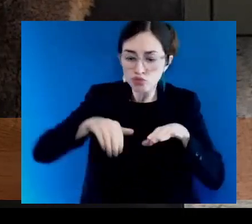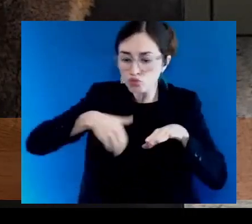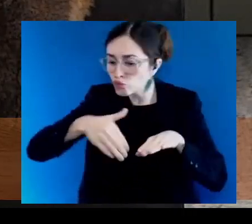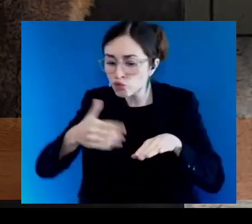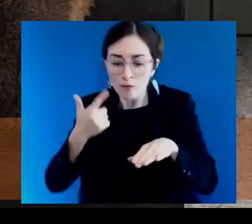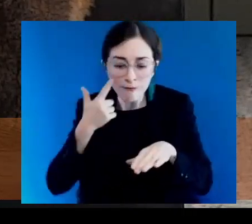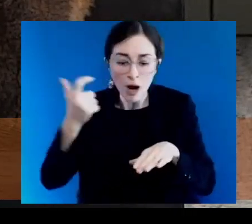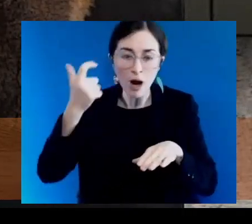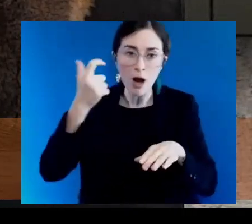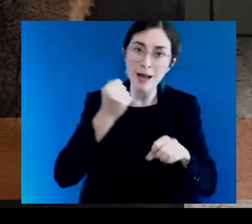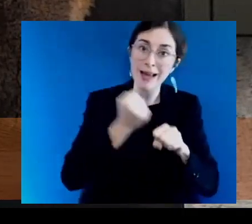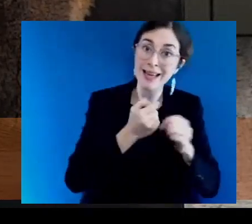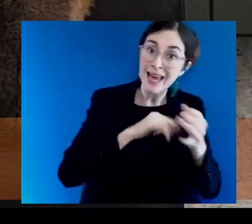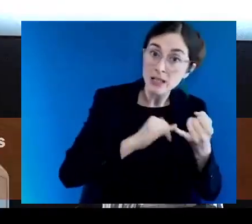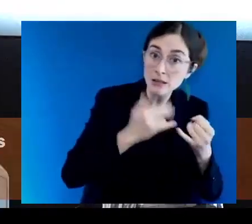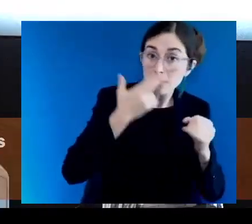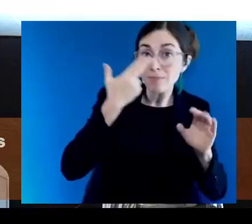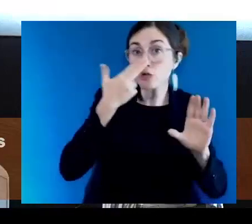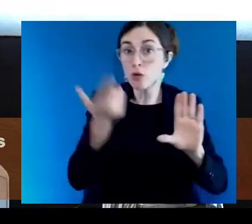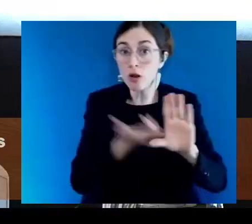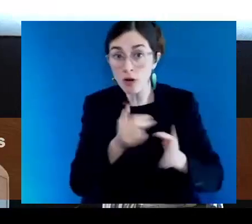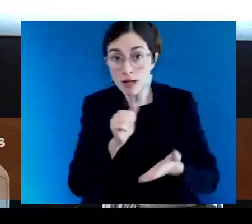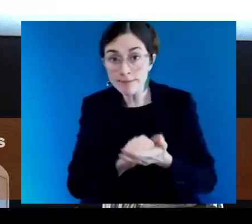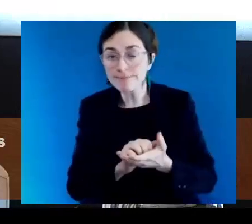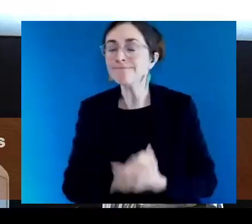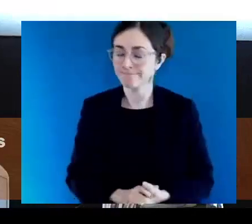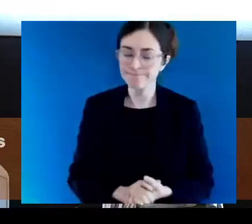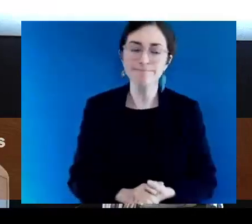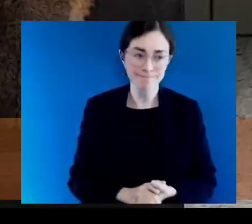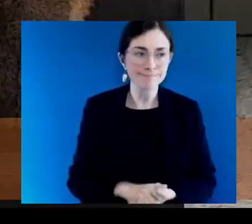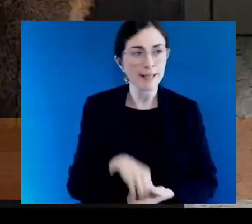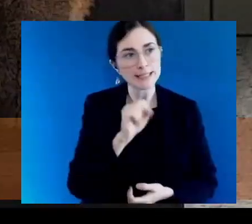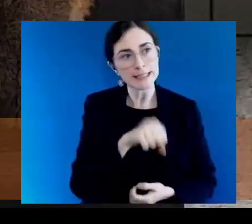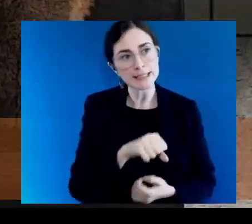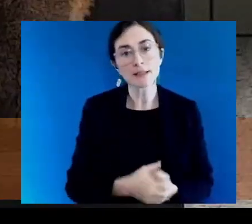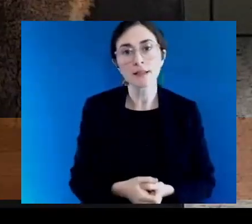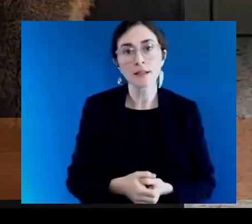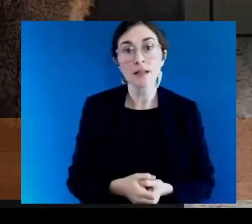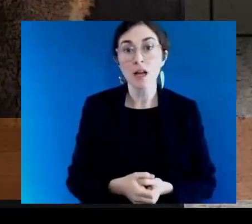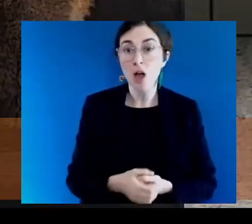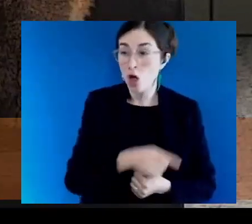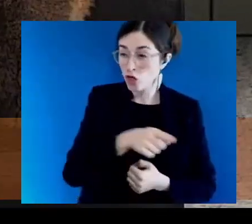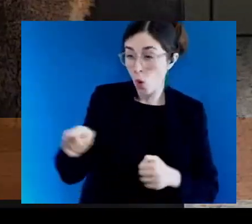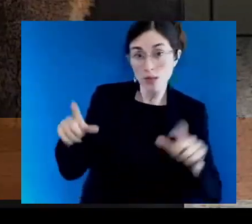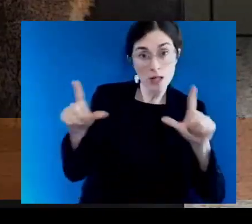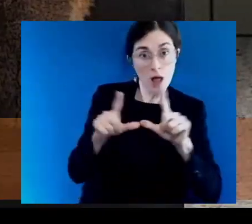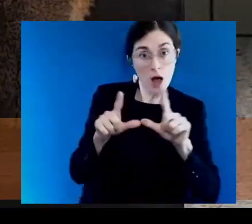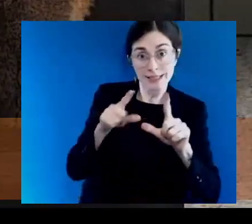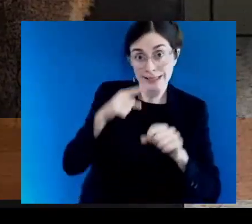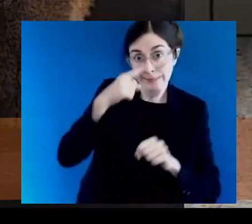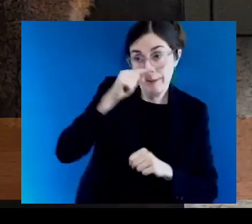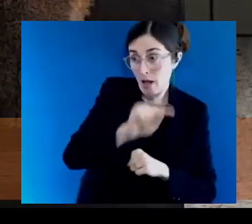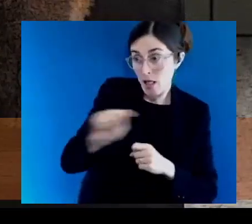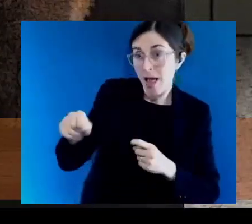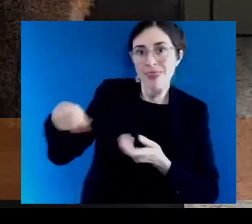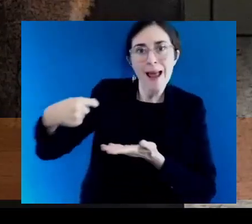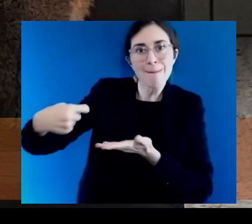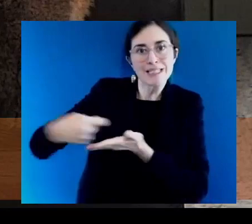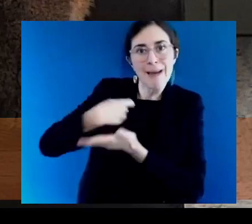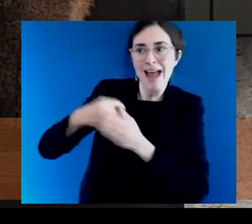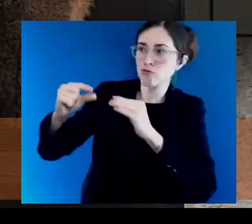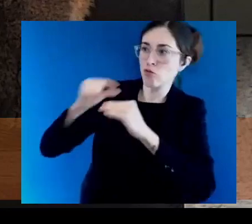gas products, doesn't it? That's correct. And in turn, those licensees pay royalties to the state based on the